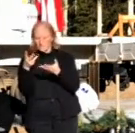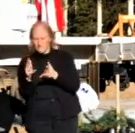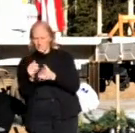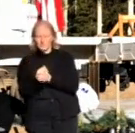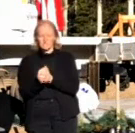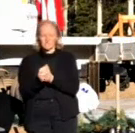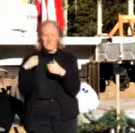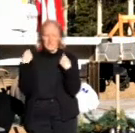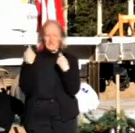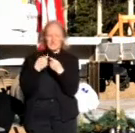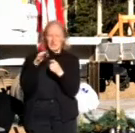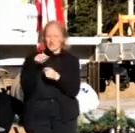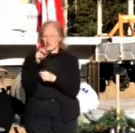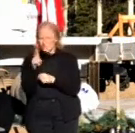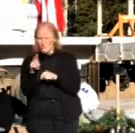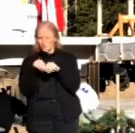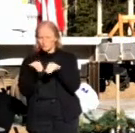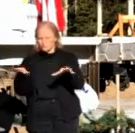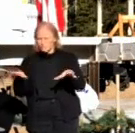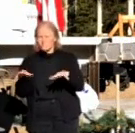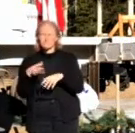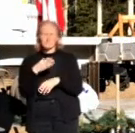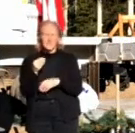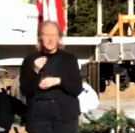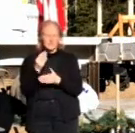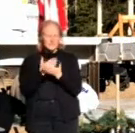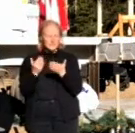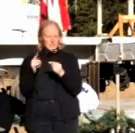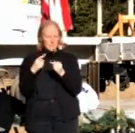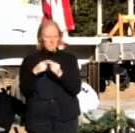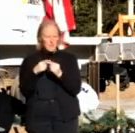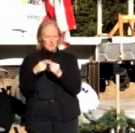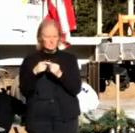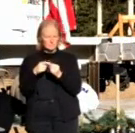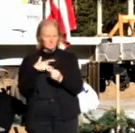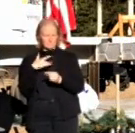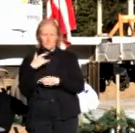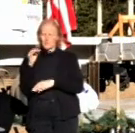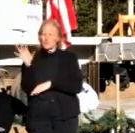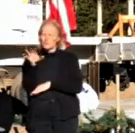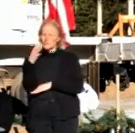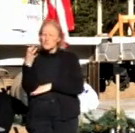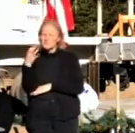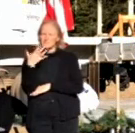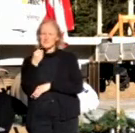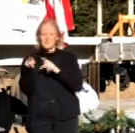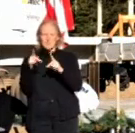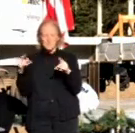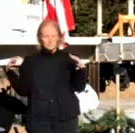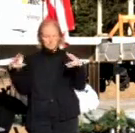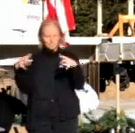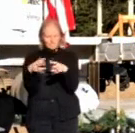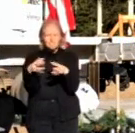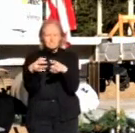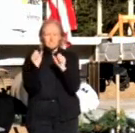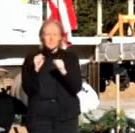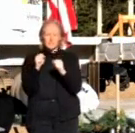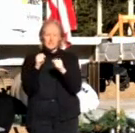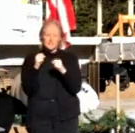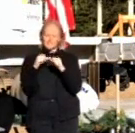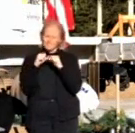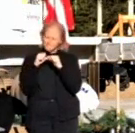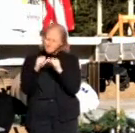seen the Spanish flu epidemic. And there's something about the spirit of Christmas and people coming together that we can fight